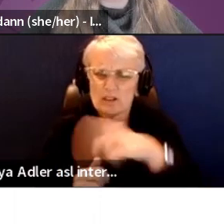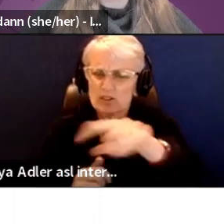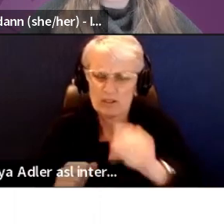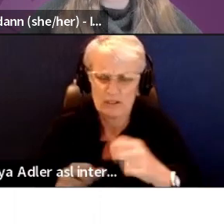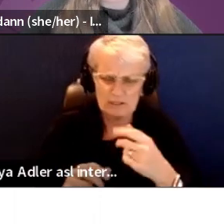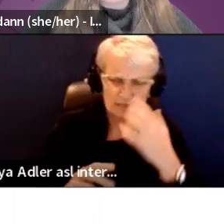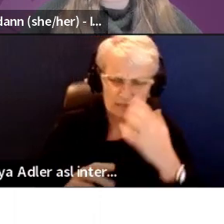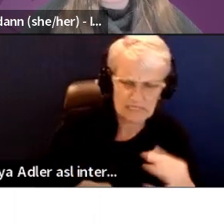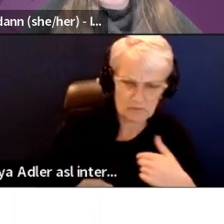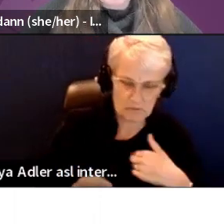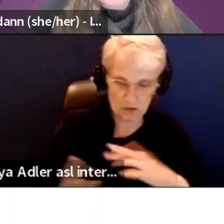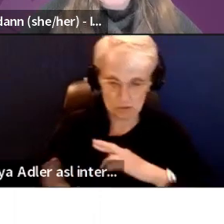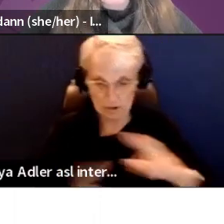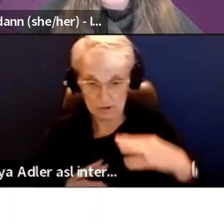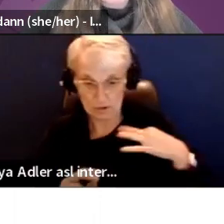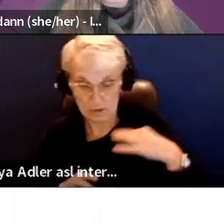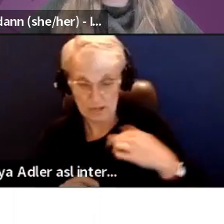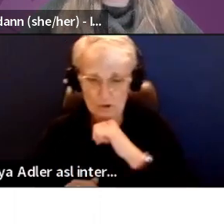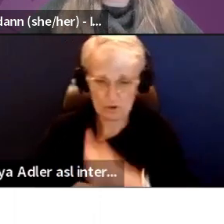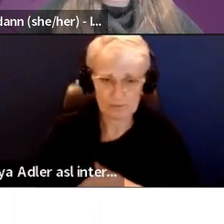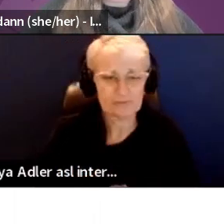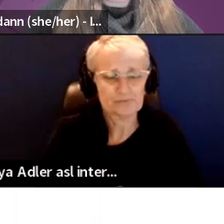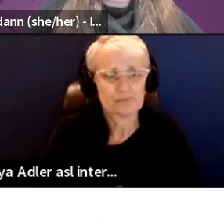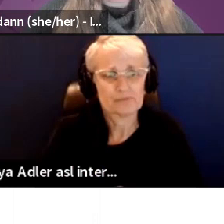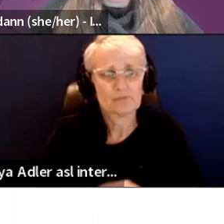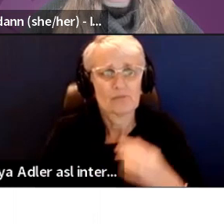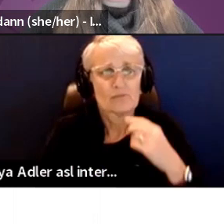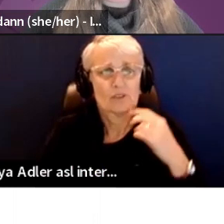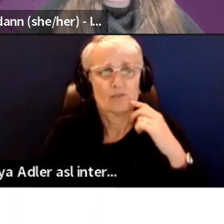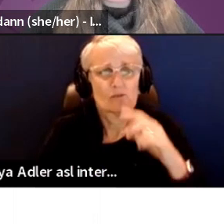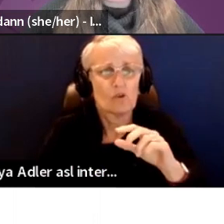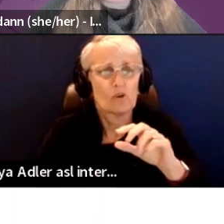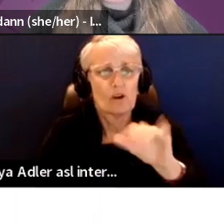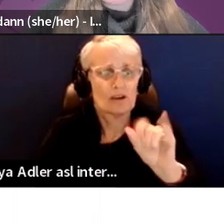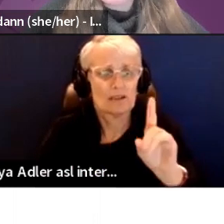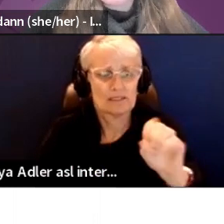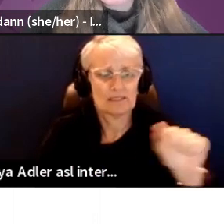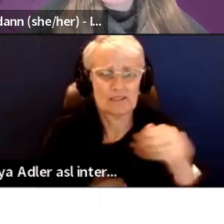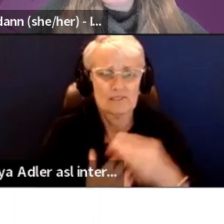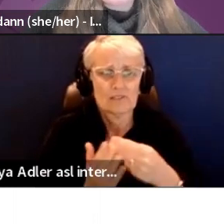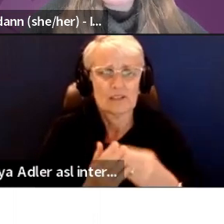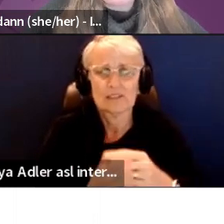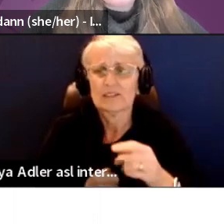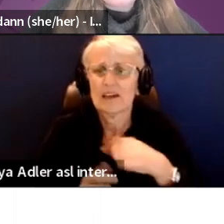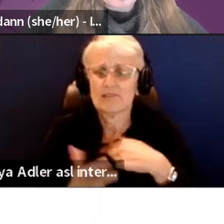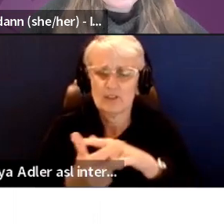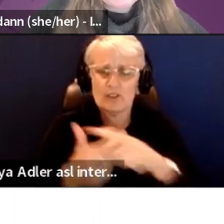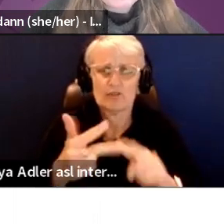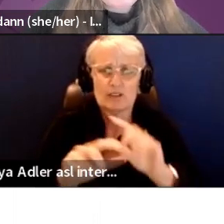you're ready to apply to a program like this. So for i.d.e.a Fund, the seed funding is dispersed in 3